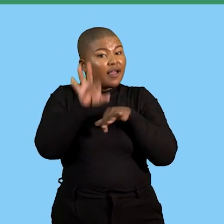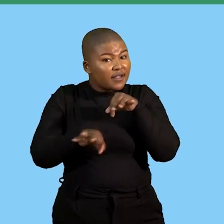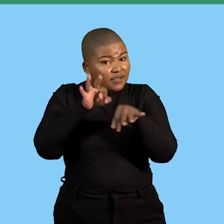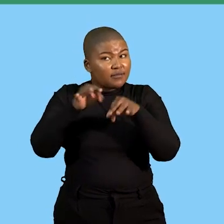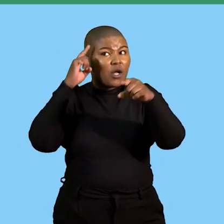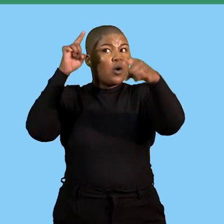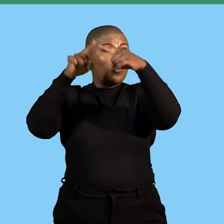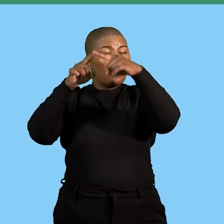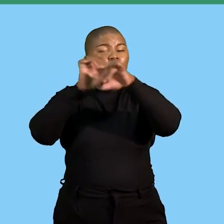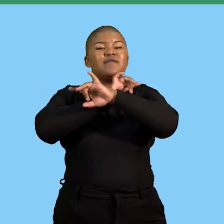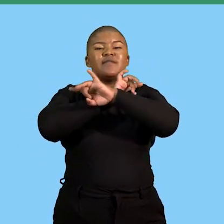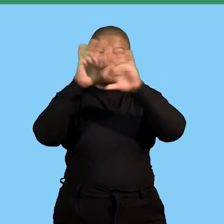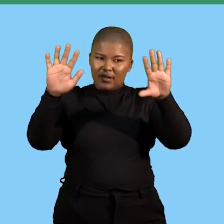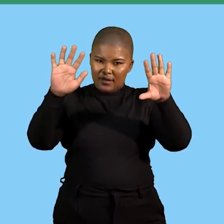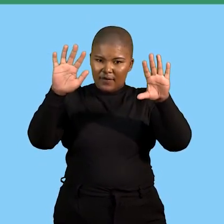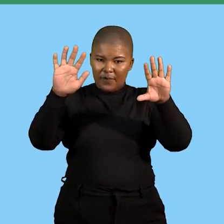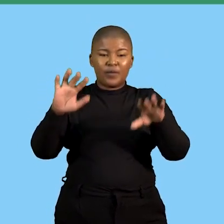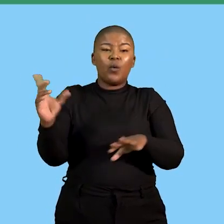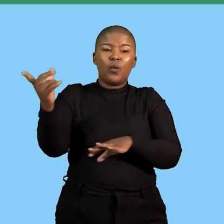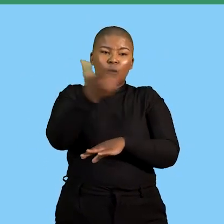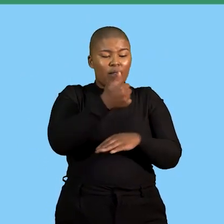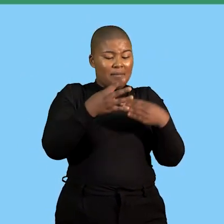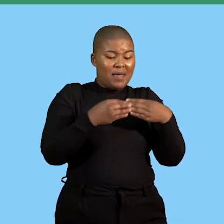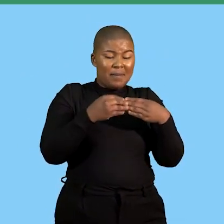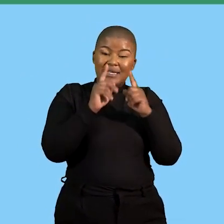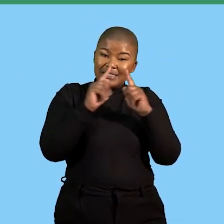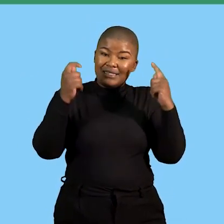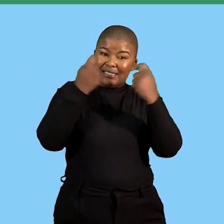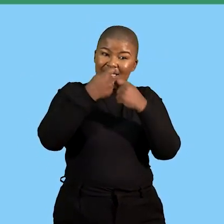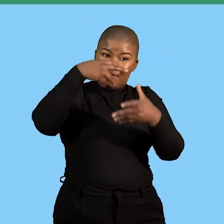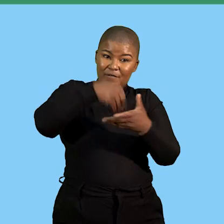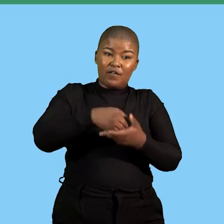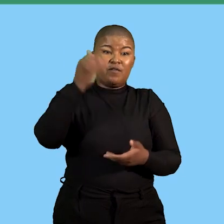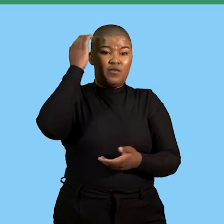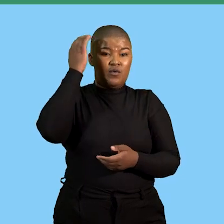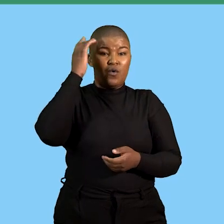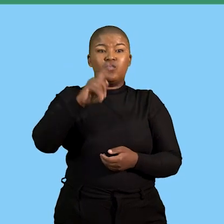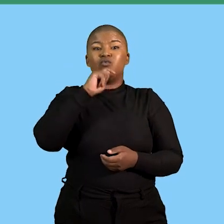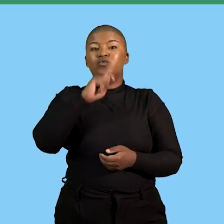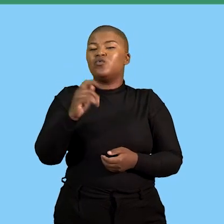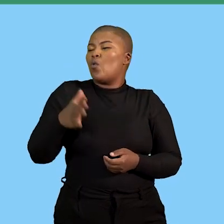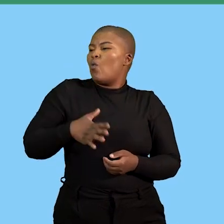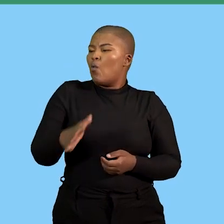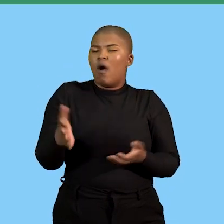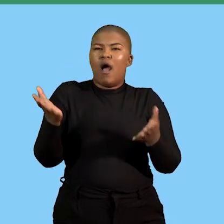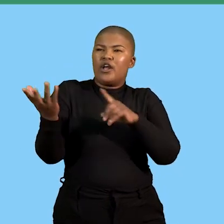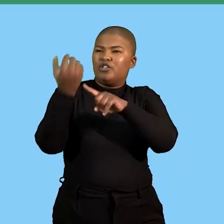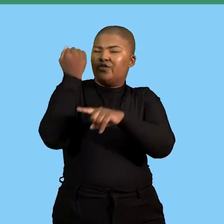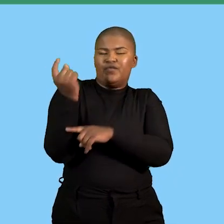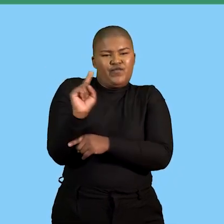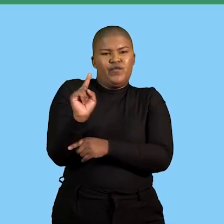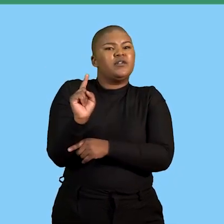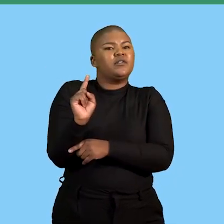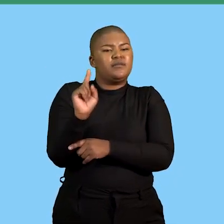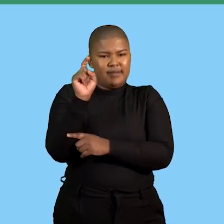must be set so that all members know exactly what is expected and what is to